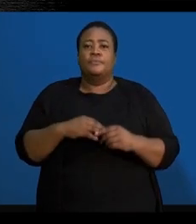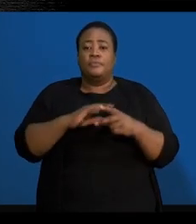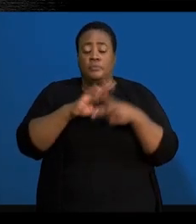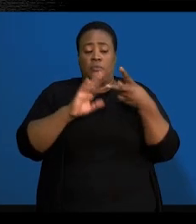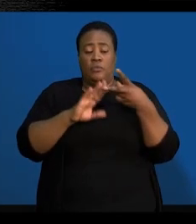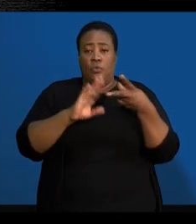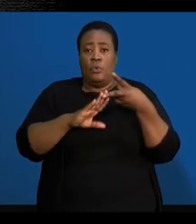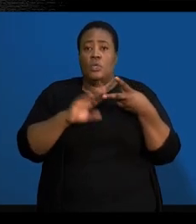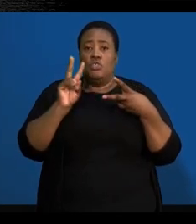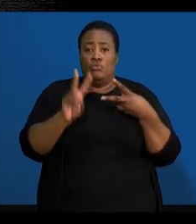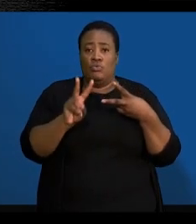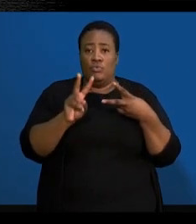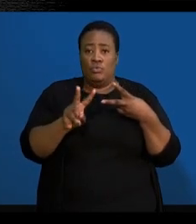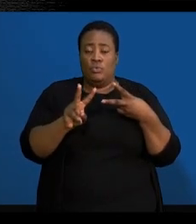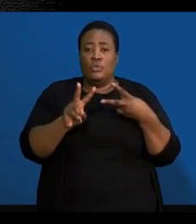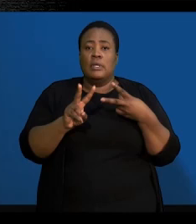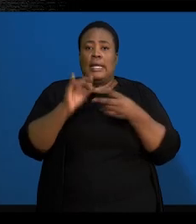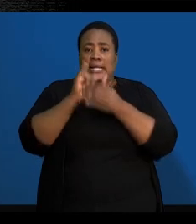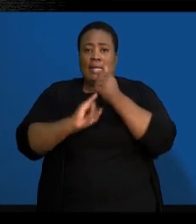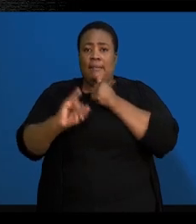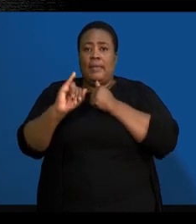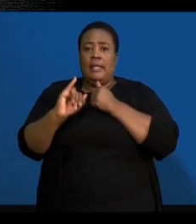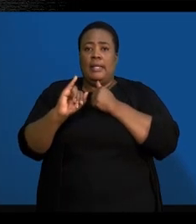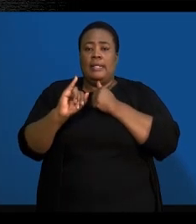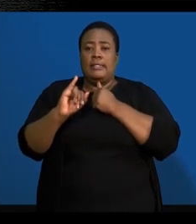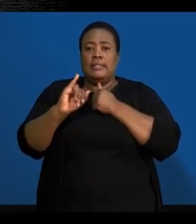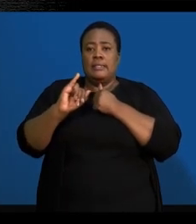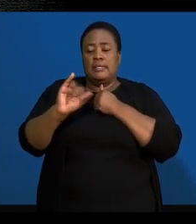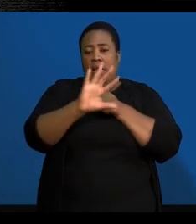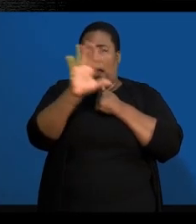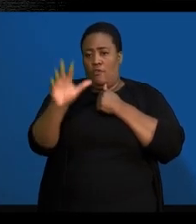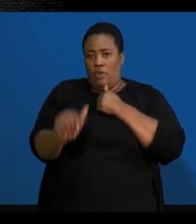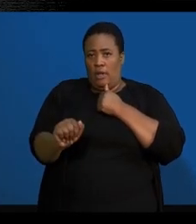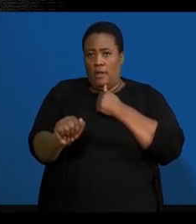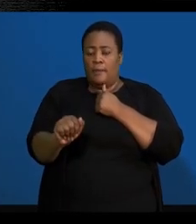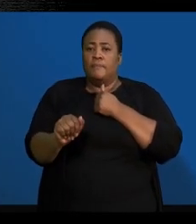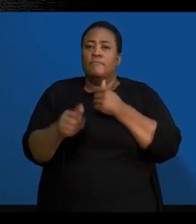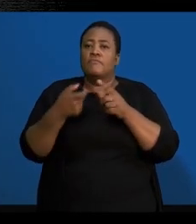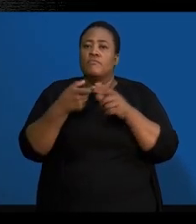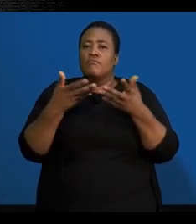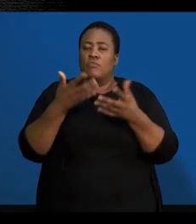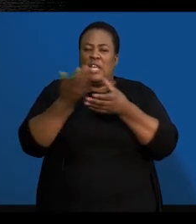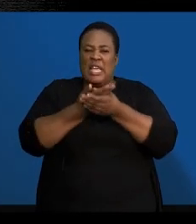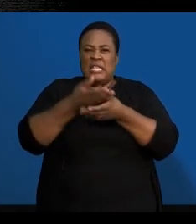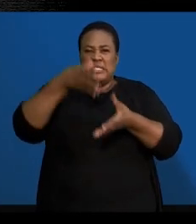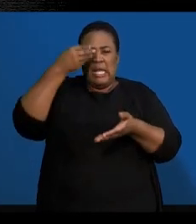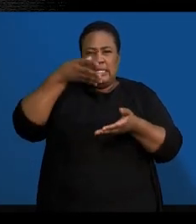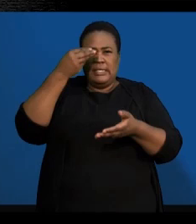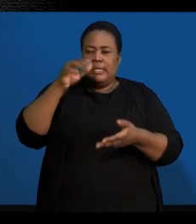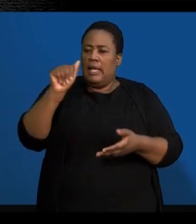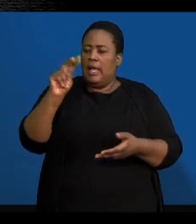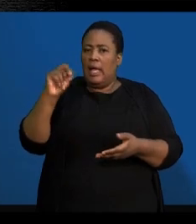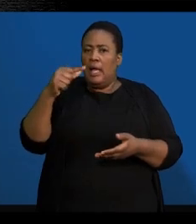is question 2, which is independent Africa. The case study is Angola. Question 3 is civil